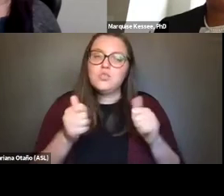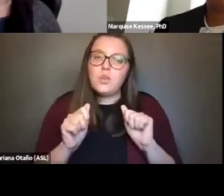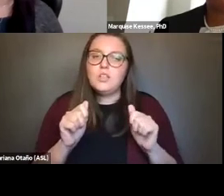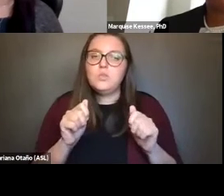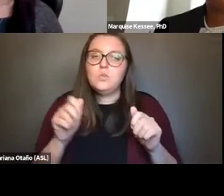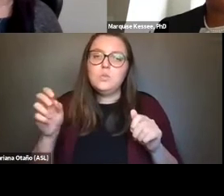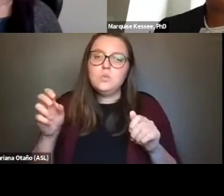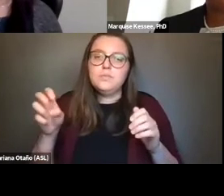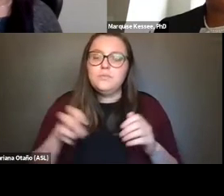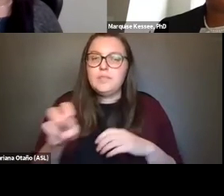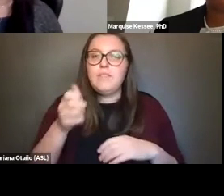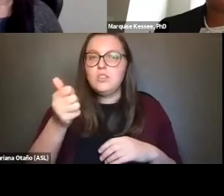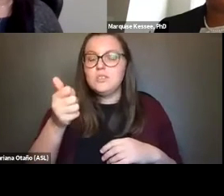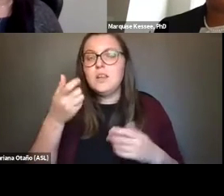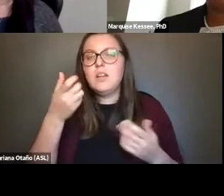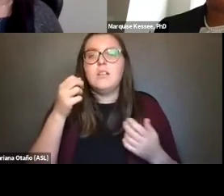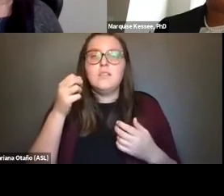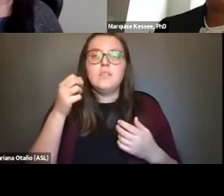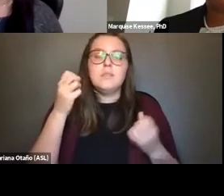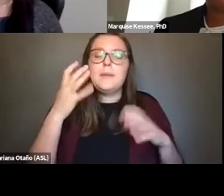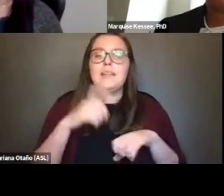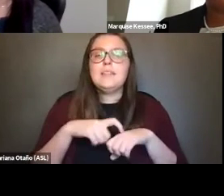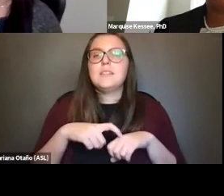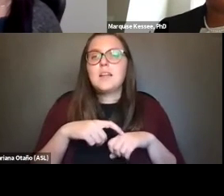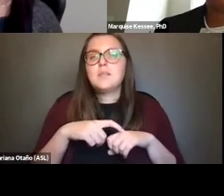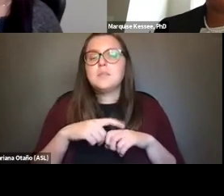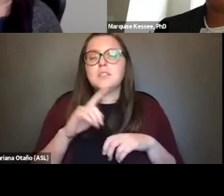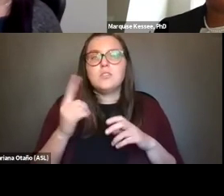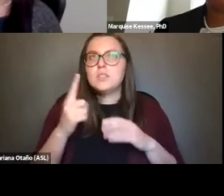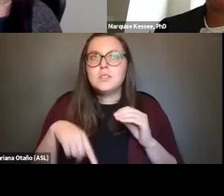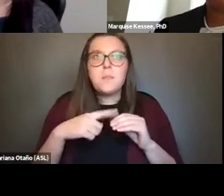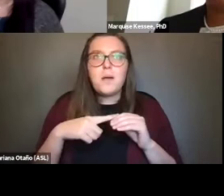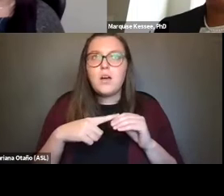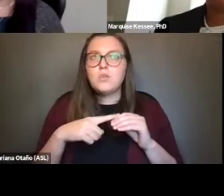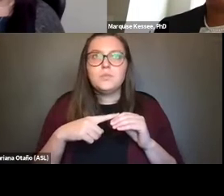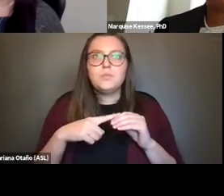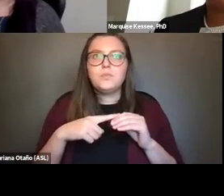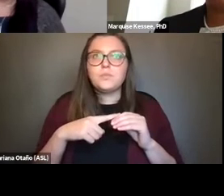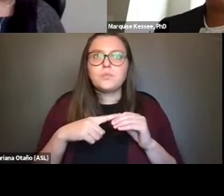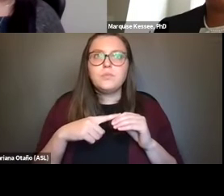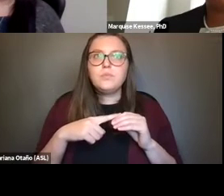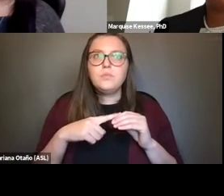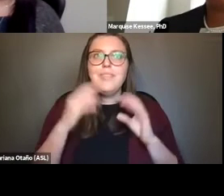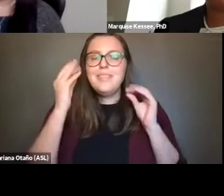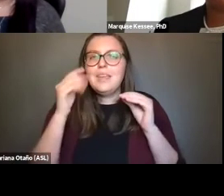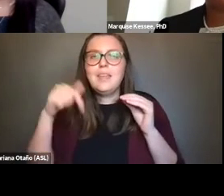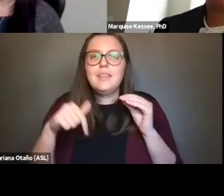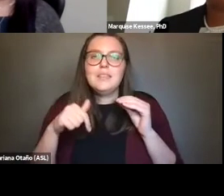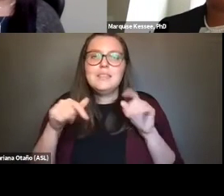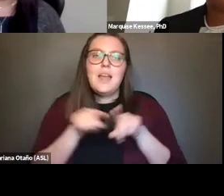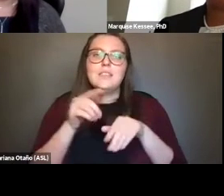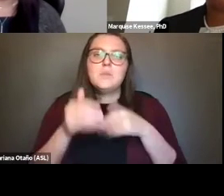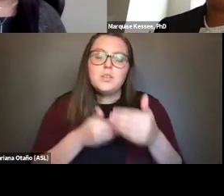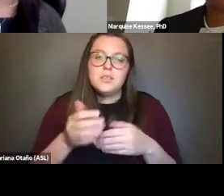of times I think, it's just about thinking of this as a process. A lot of